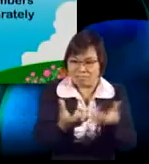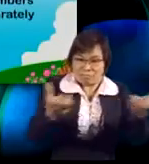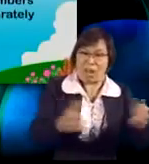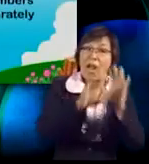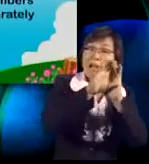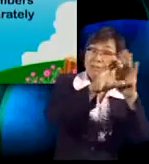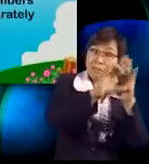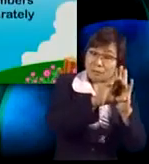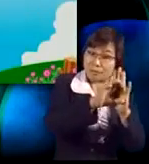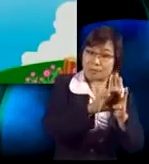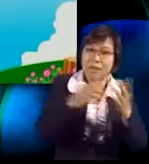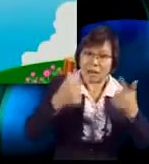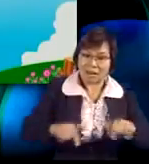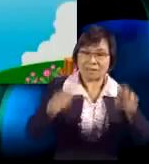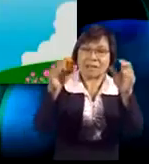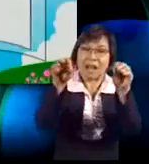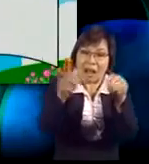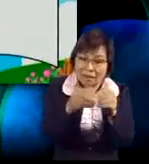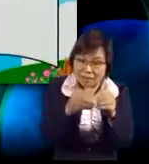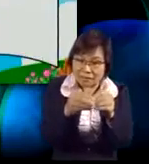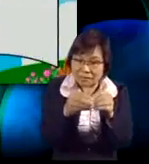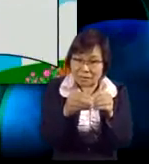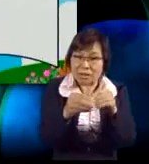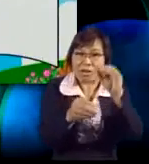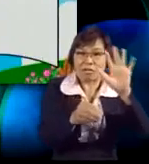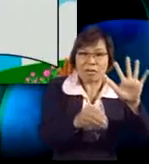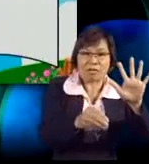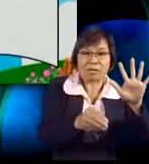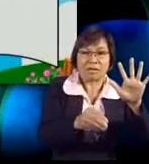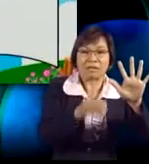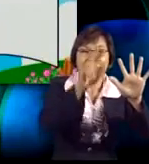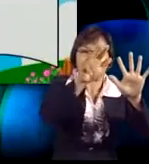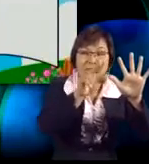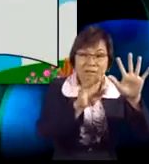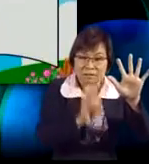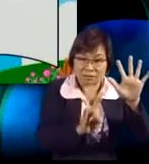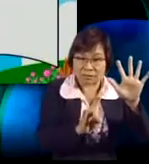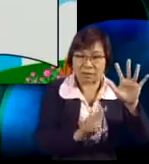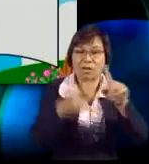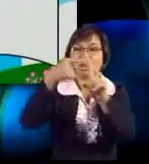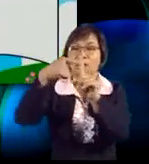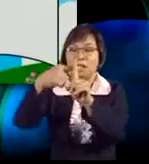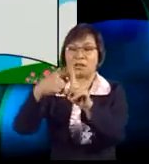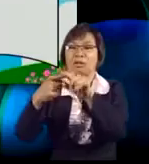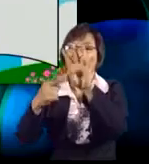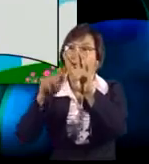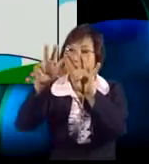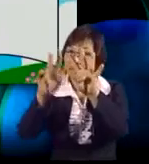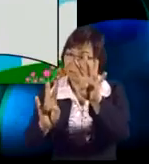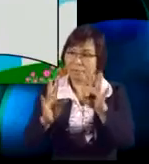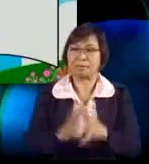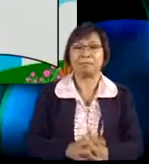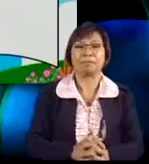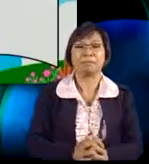fractions separately. For example, let's add 5 and